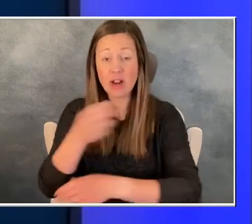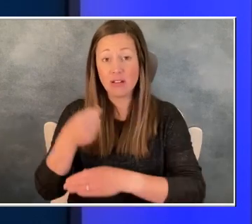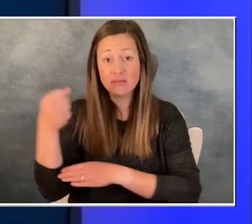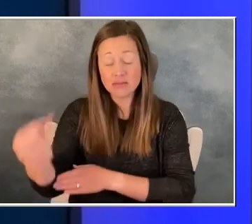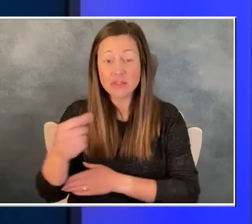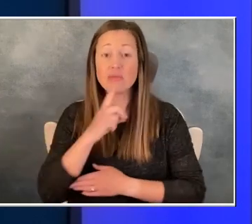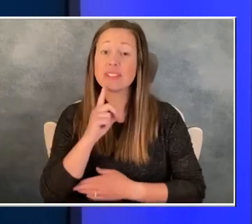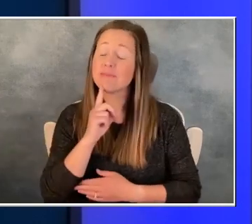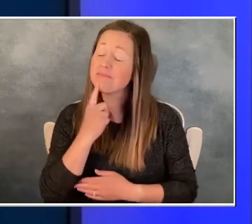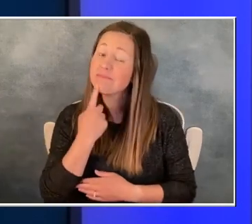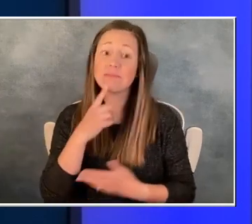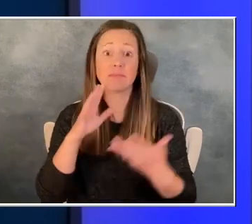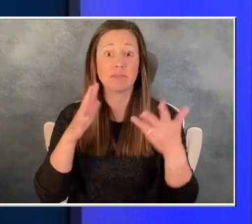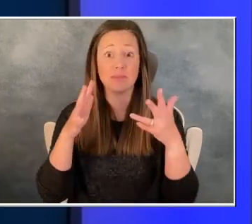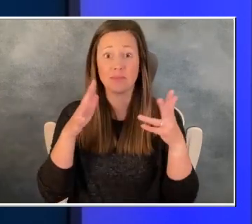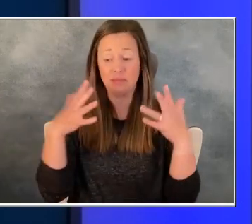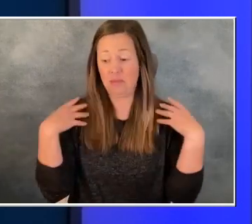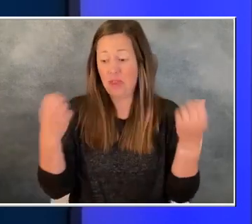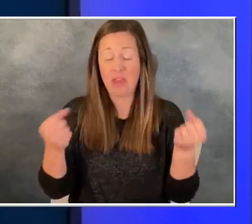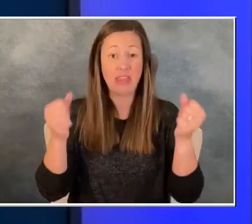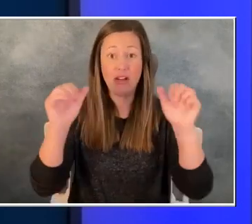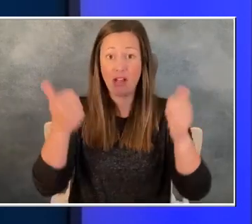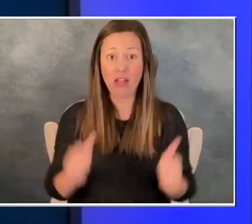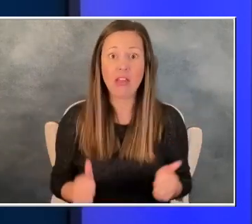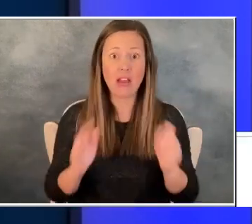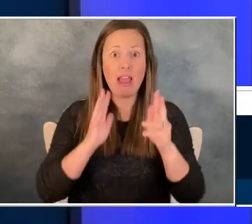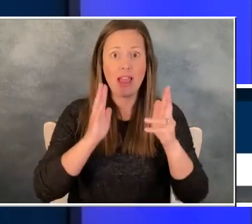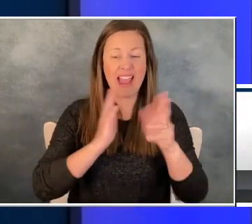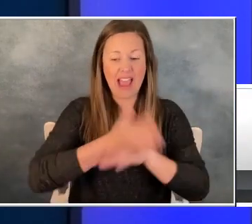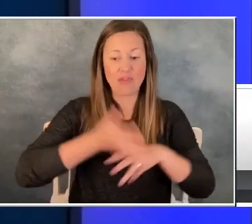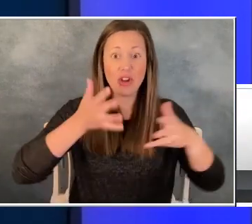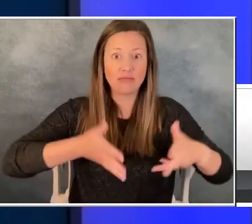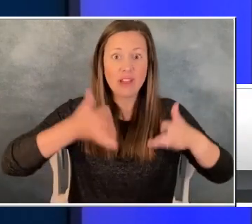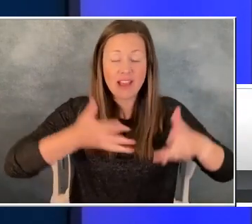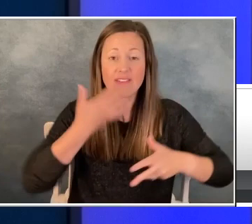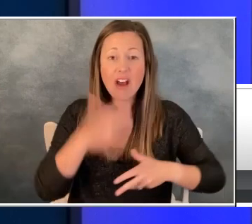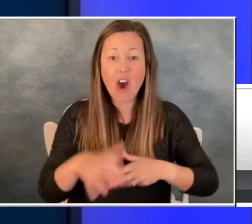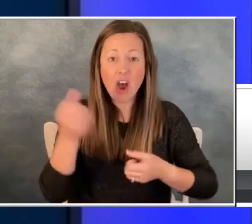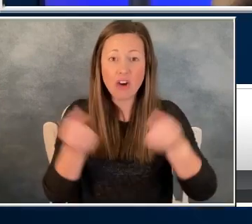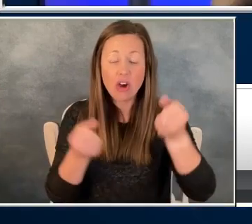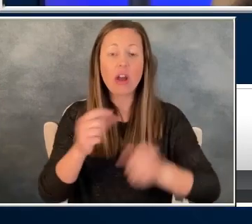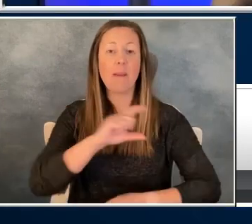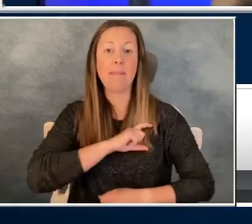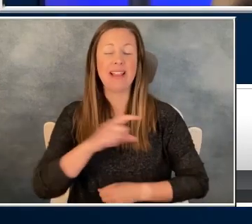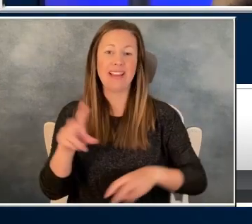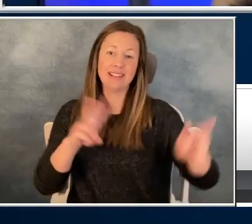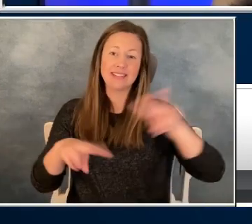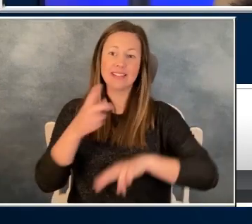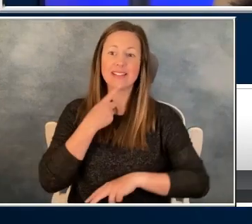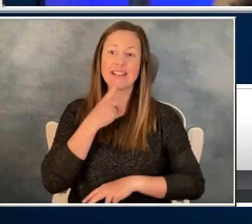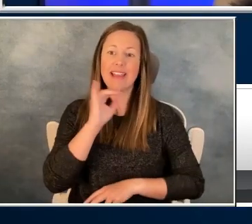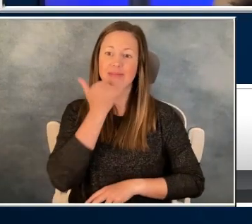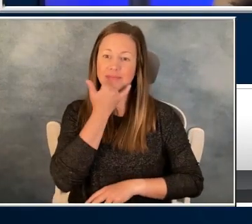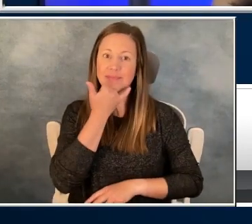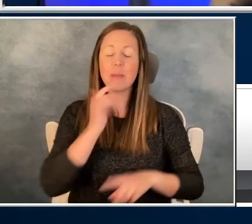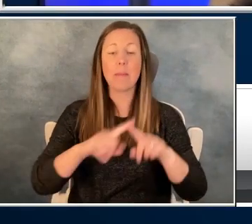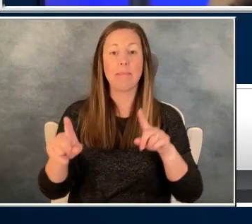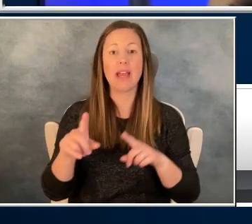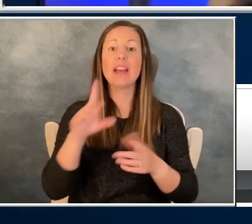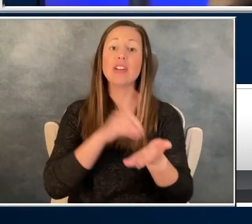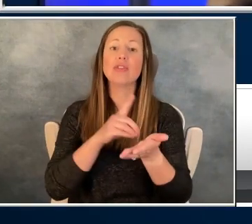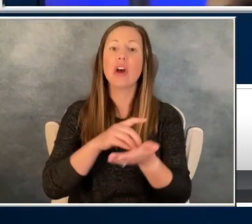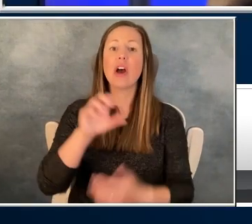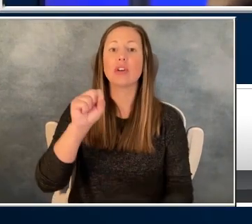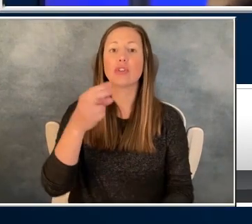left in a hot car. Police say it appears it was an accident. We want to bring in Dr. Sean Sood, who joins us more. Dr. Sood